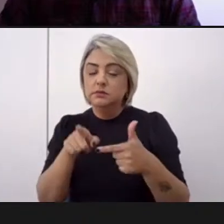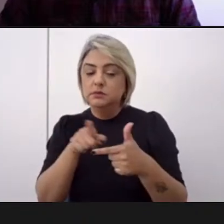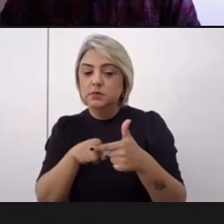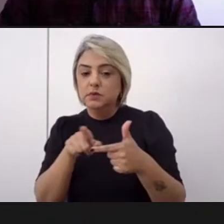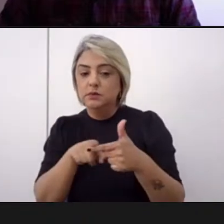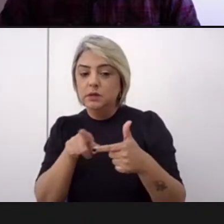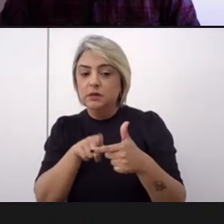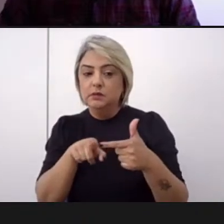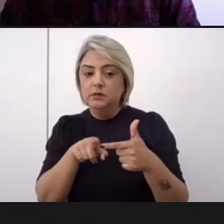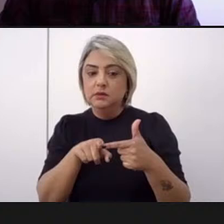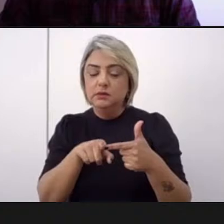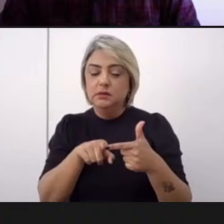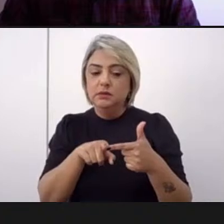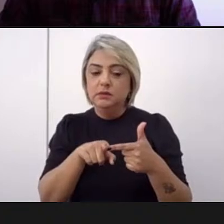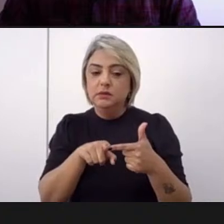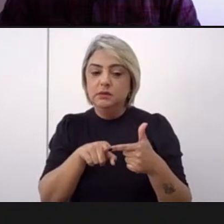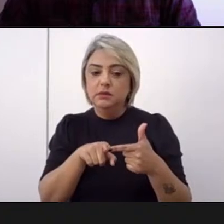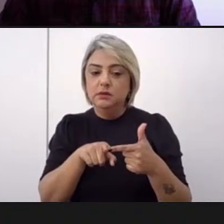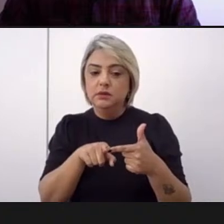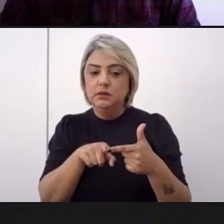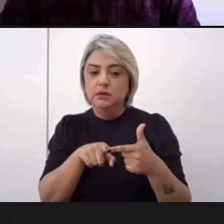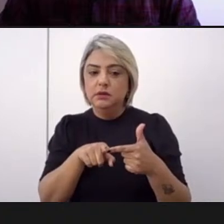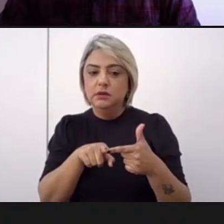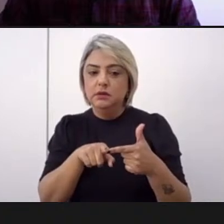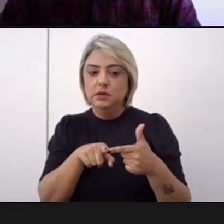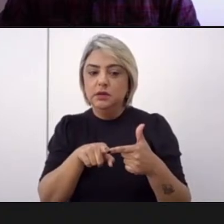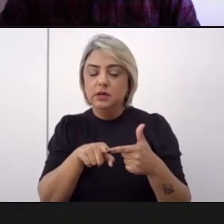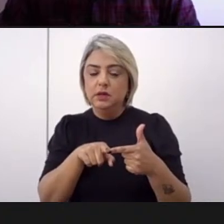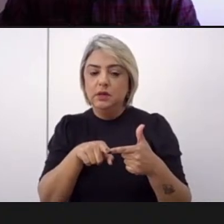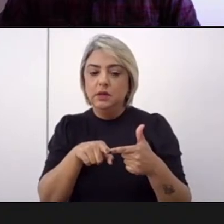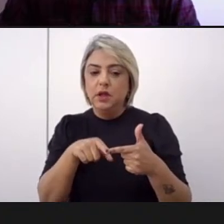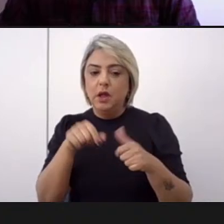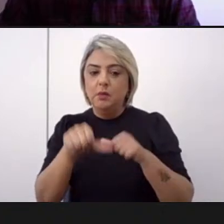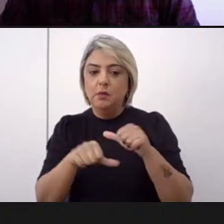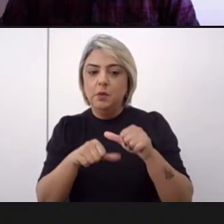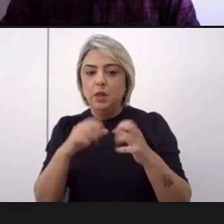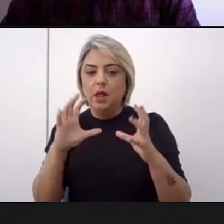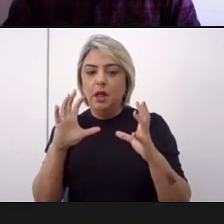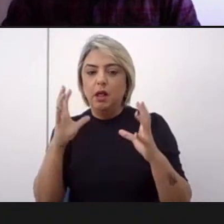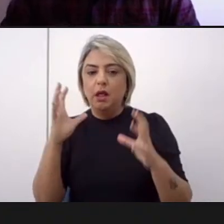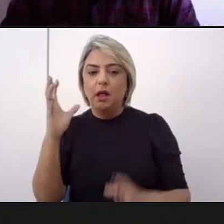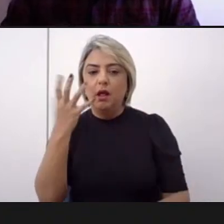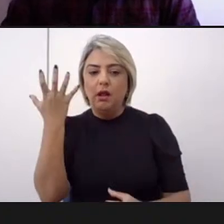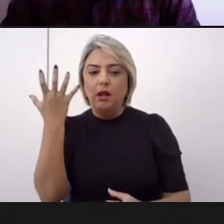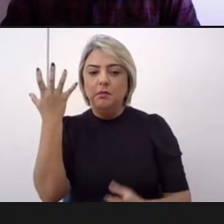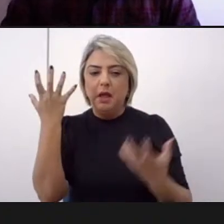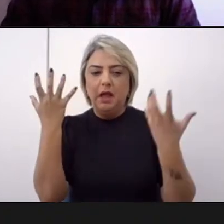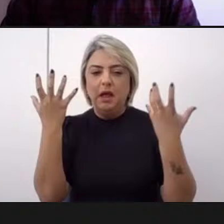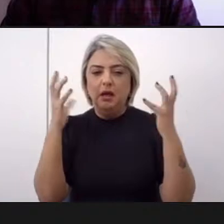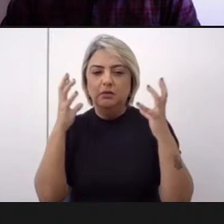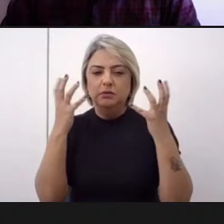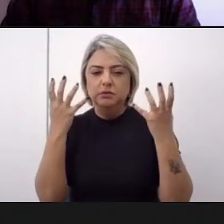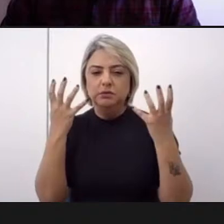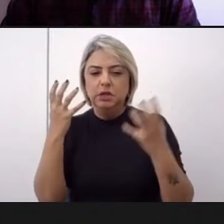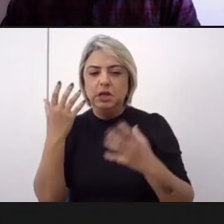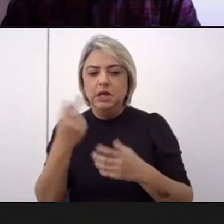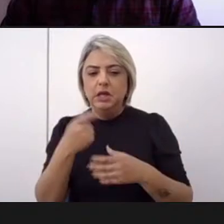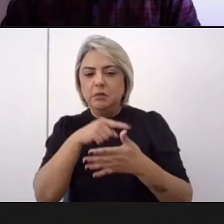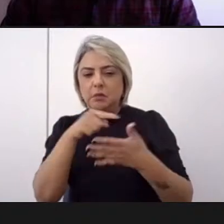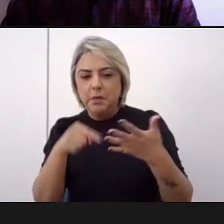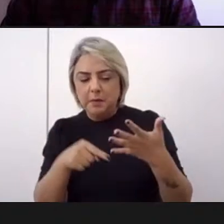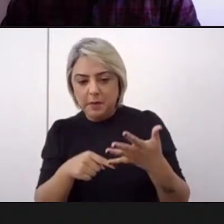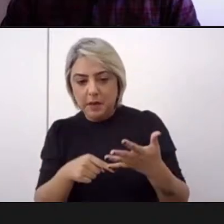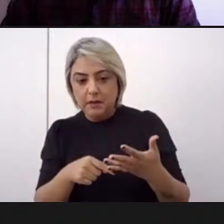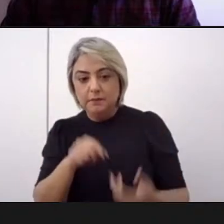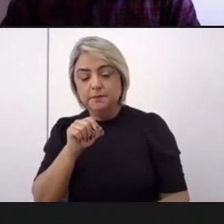the time, climate change, gender equality, on this kind of issues, clearly there is a